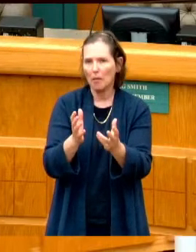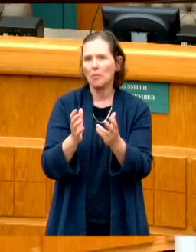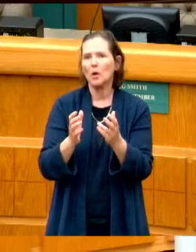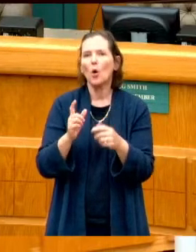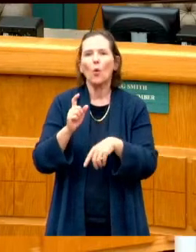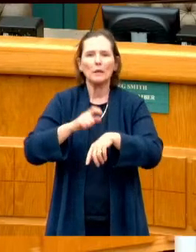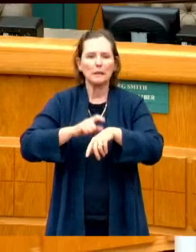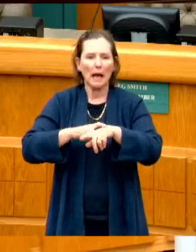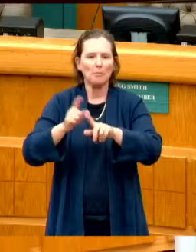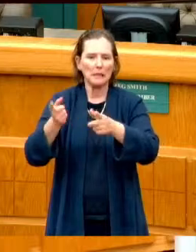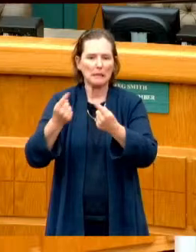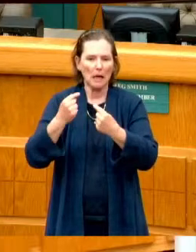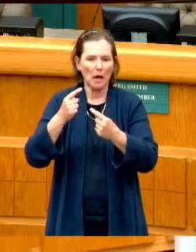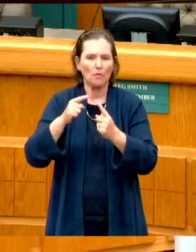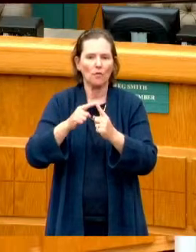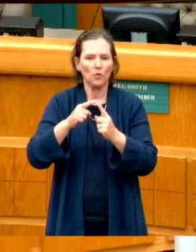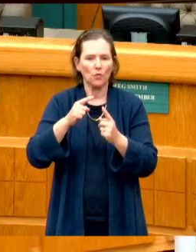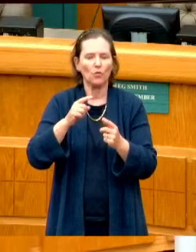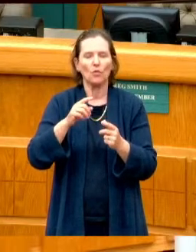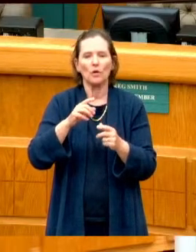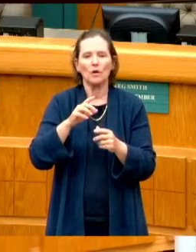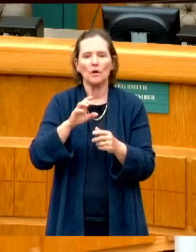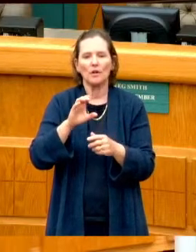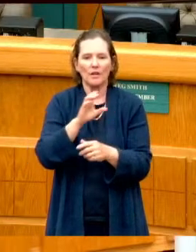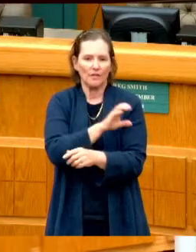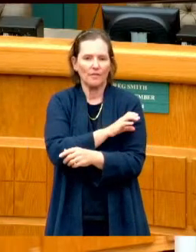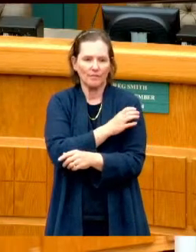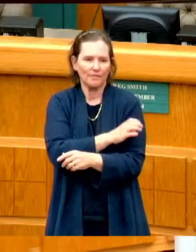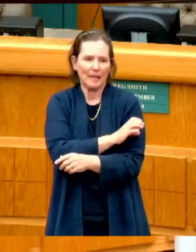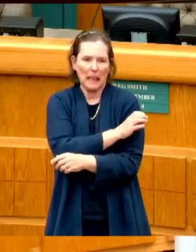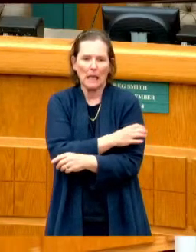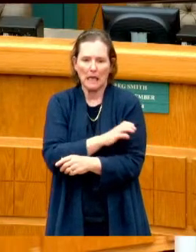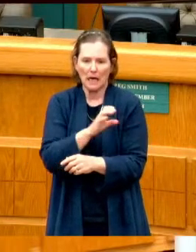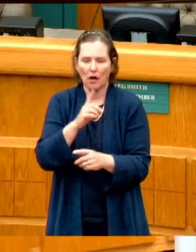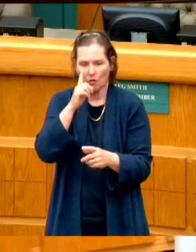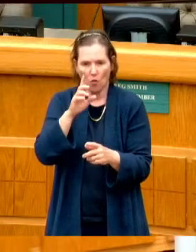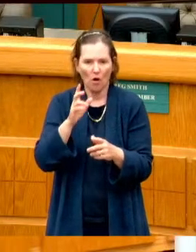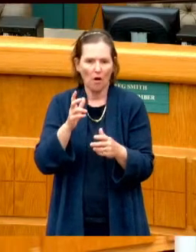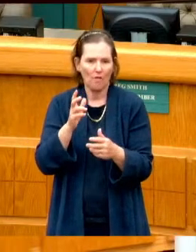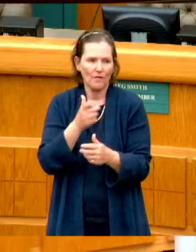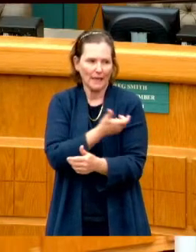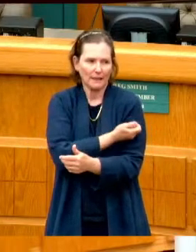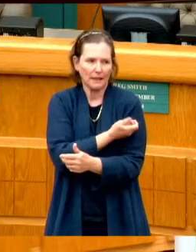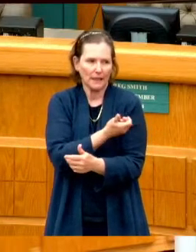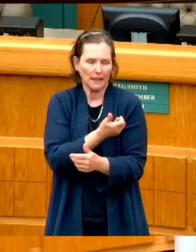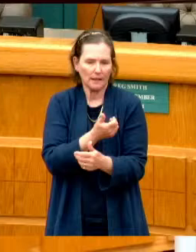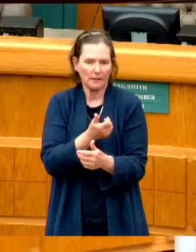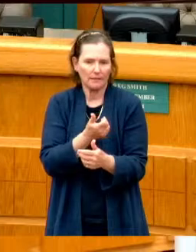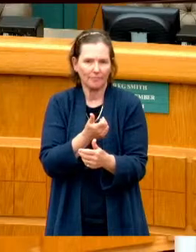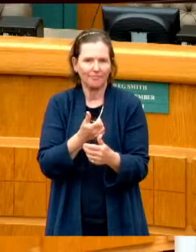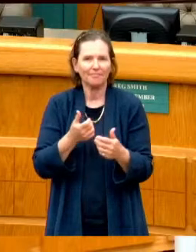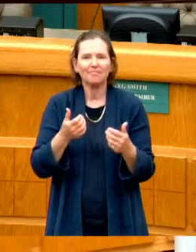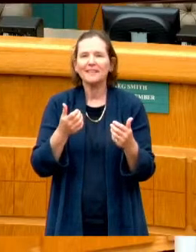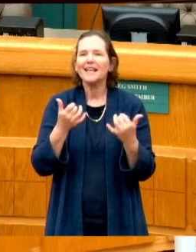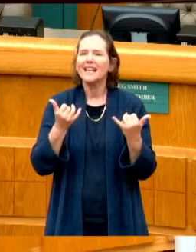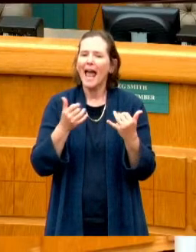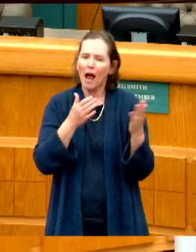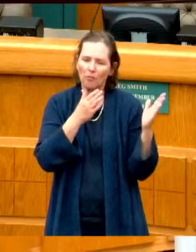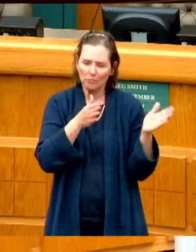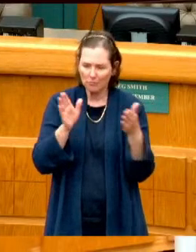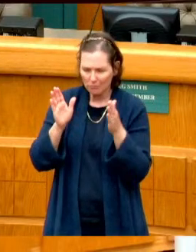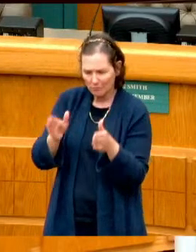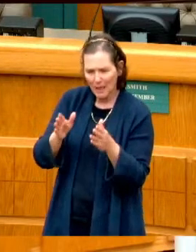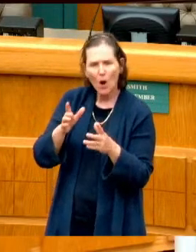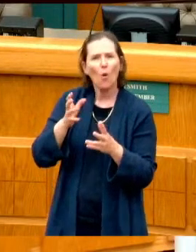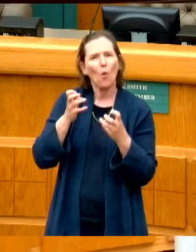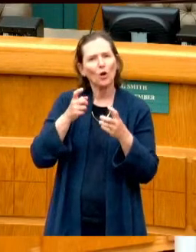to take this time to bring up an awesome event that we all enjoy so much, and that is the Special Olympics of Texas. The